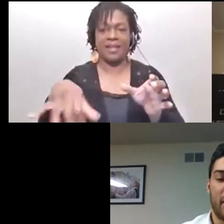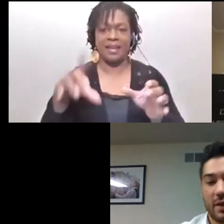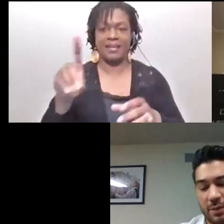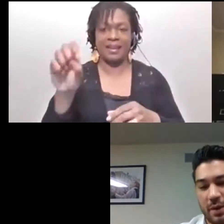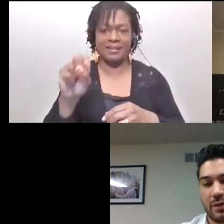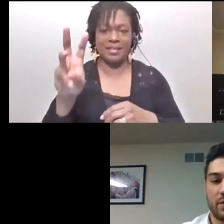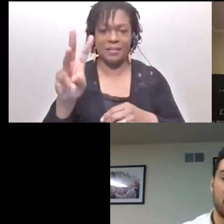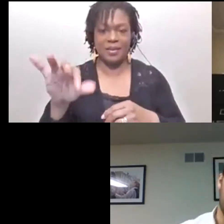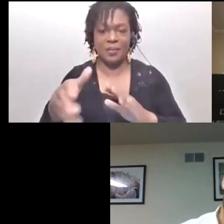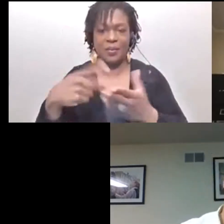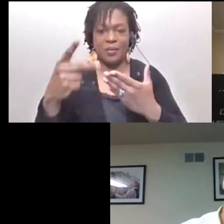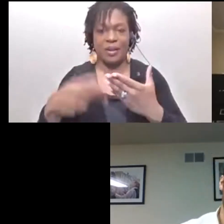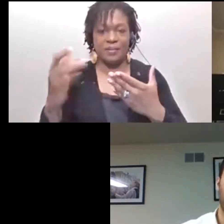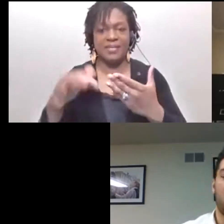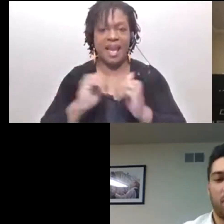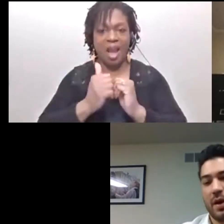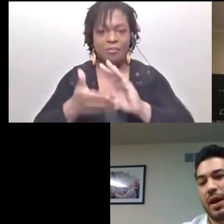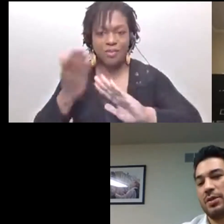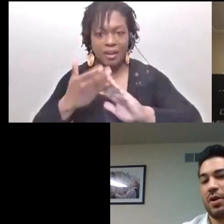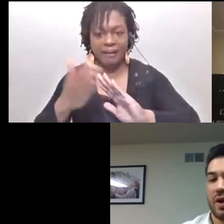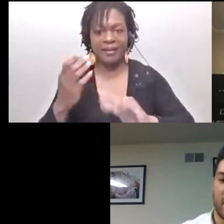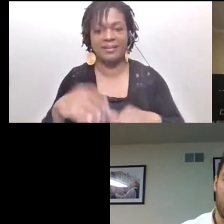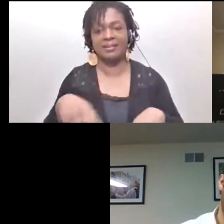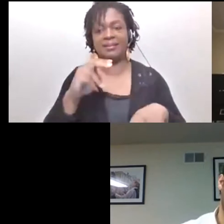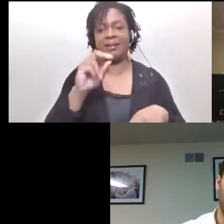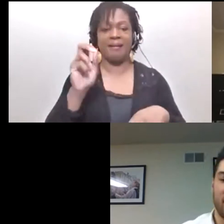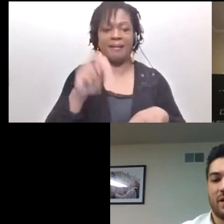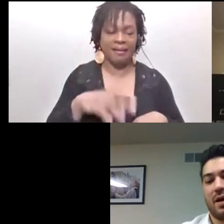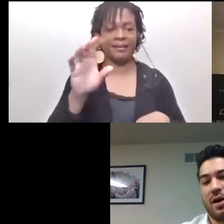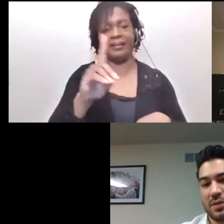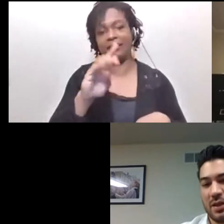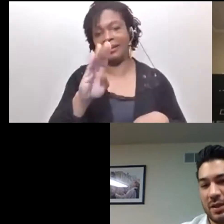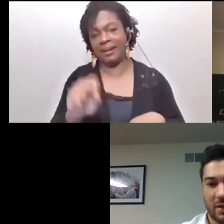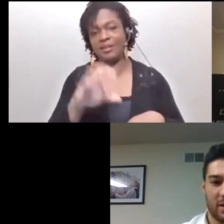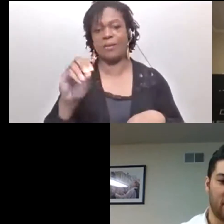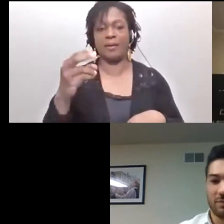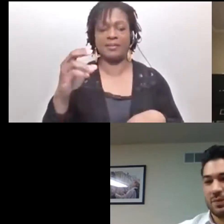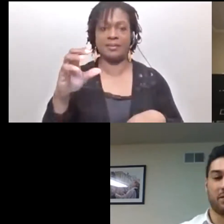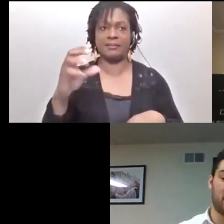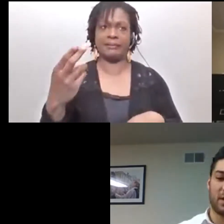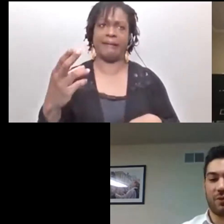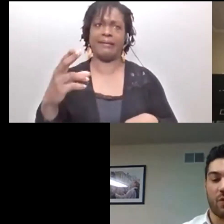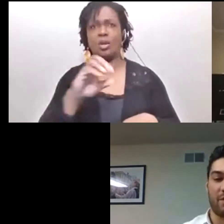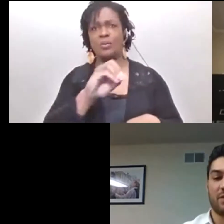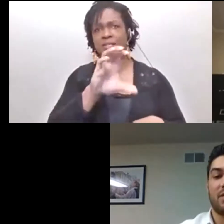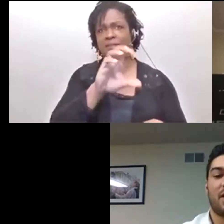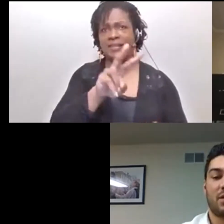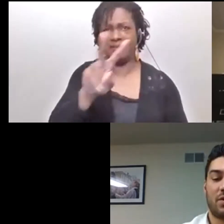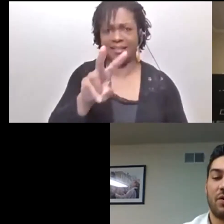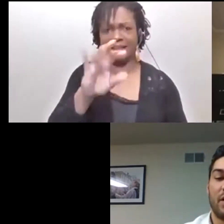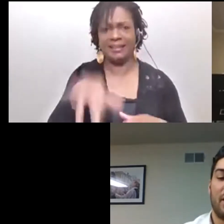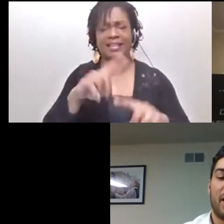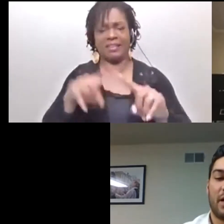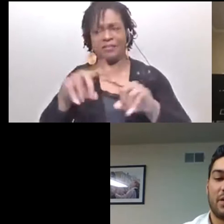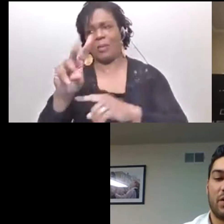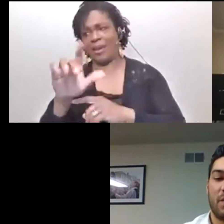different HCBS versus non-HCBS, OBH, OAS, OCDD, the different waivers and such.